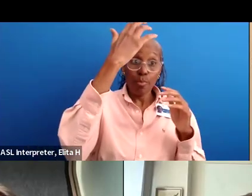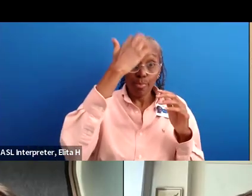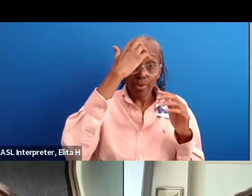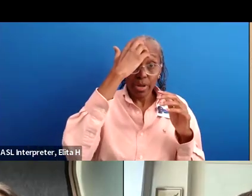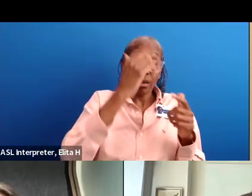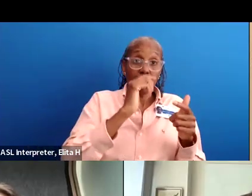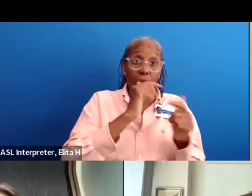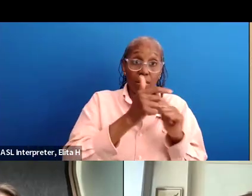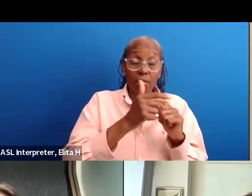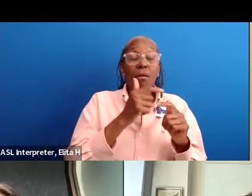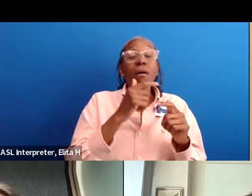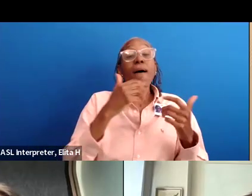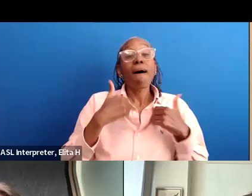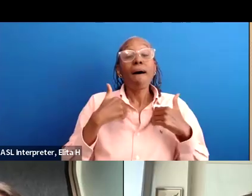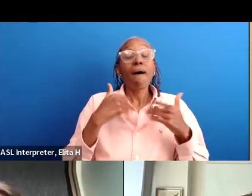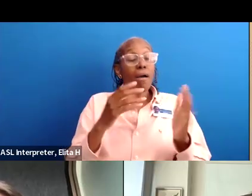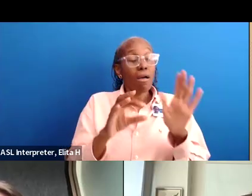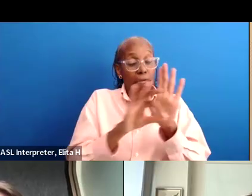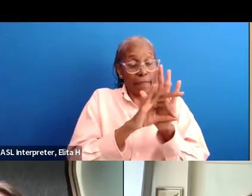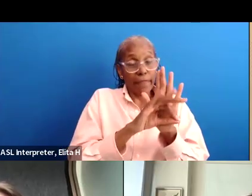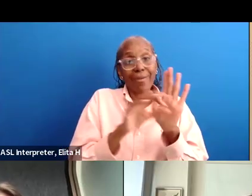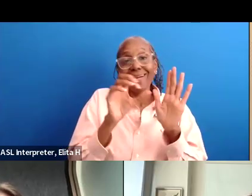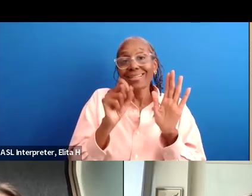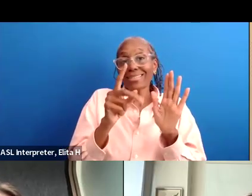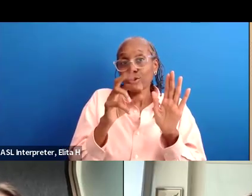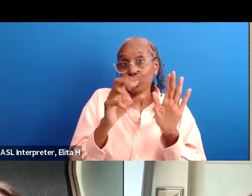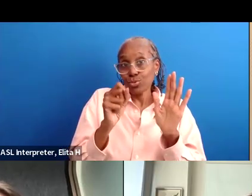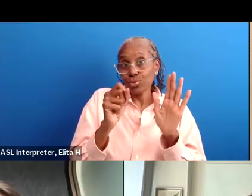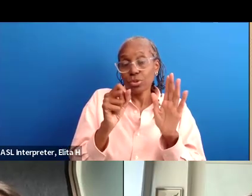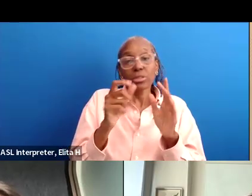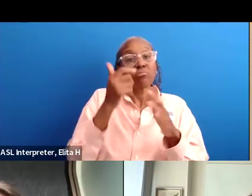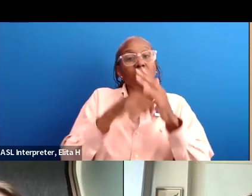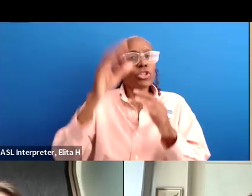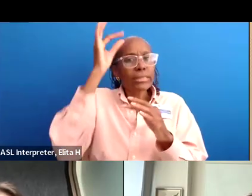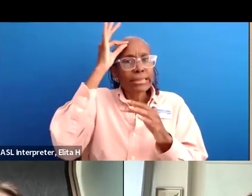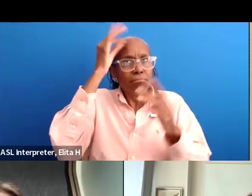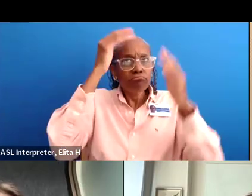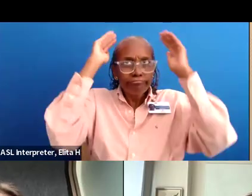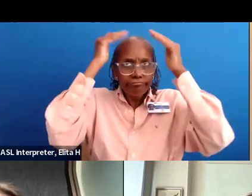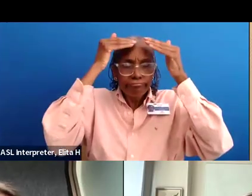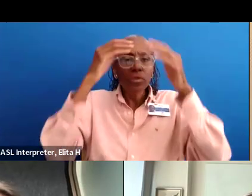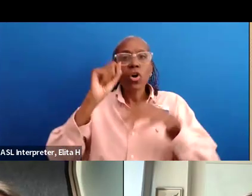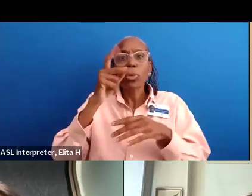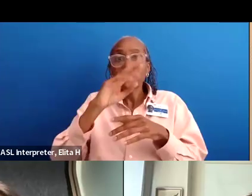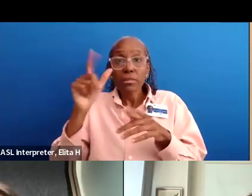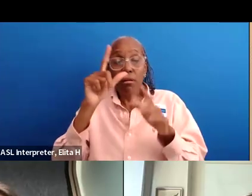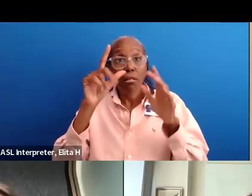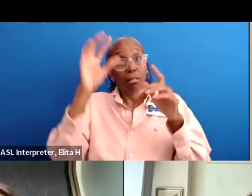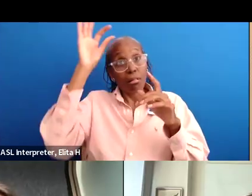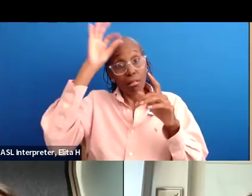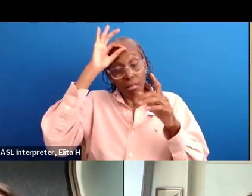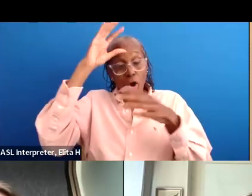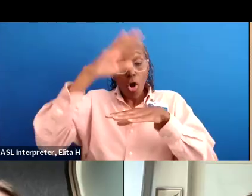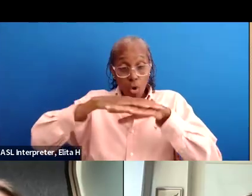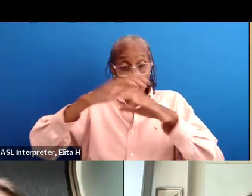have sensors that are surgically implanted either under the scalp or skull, on the brain, in the brain,